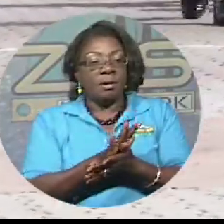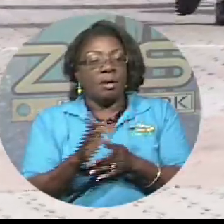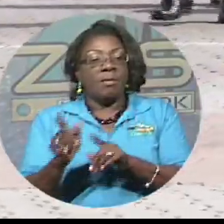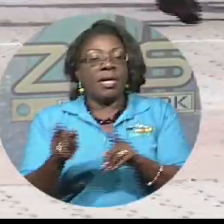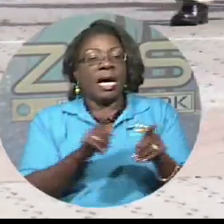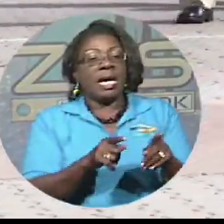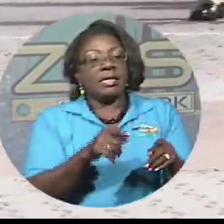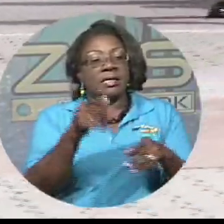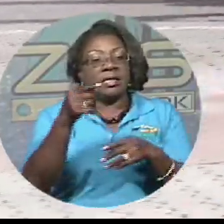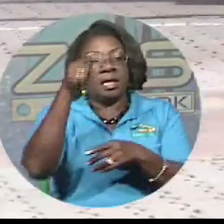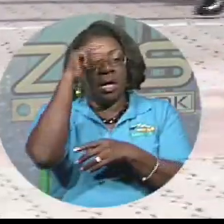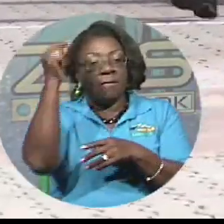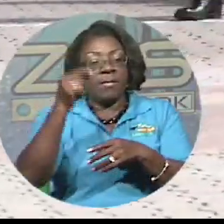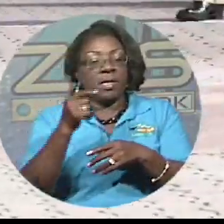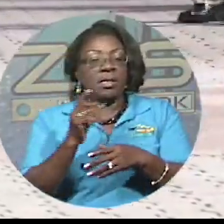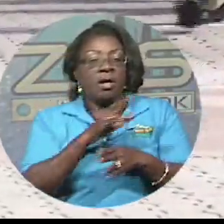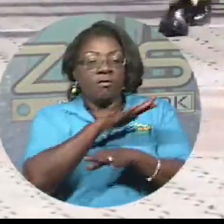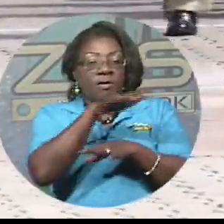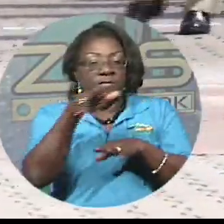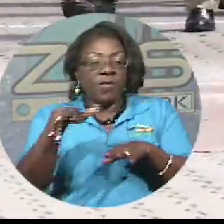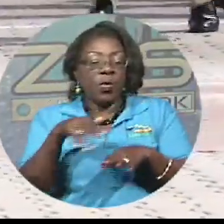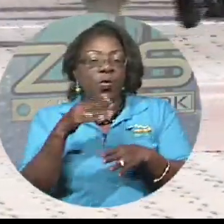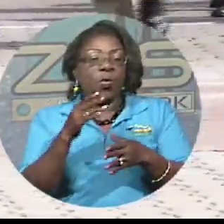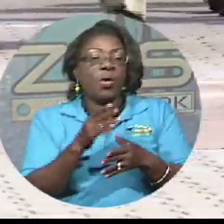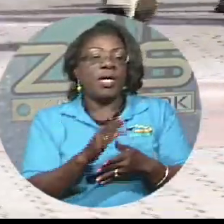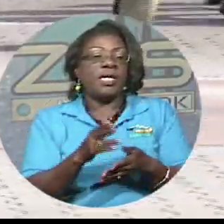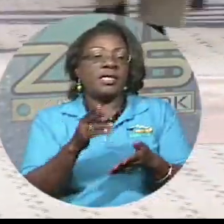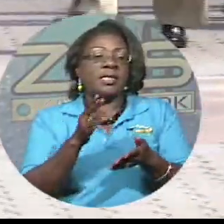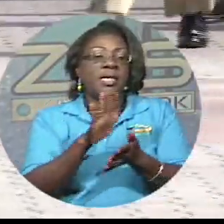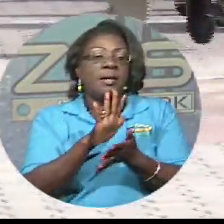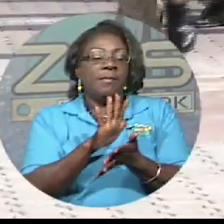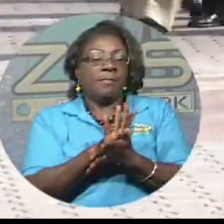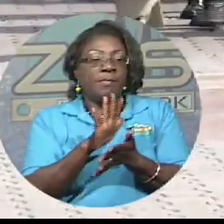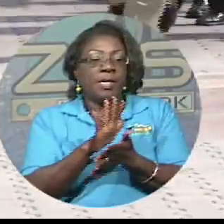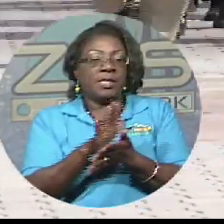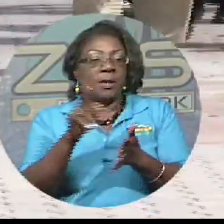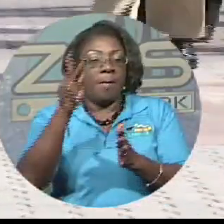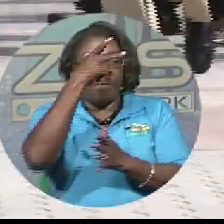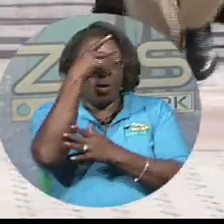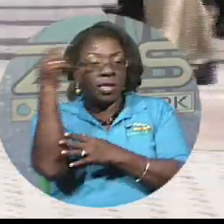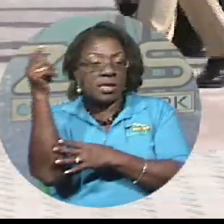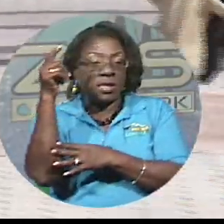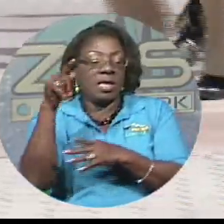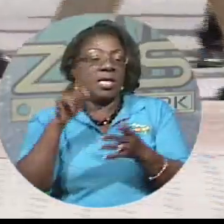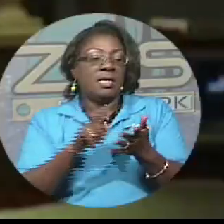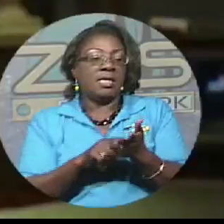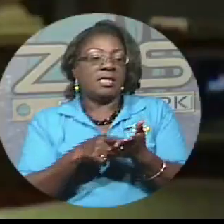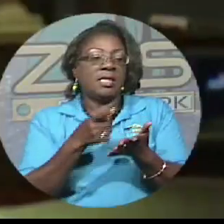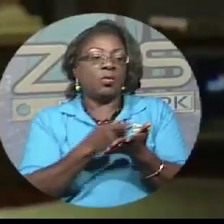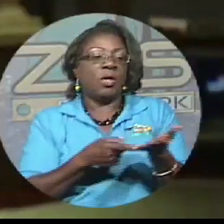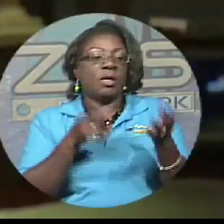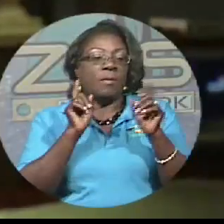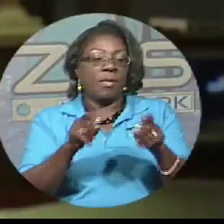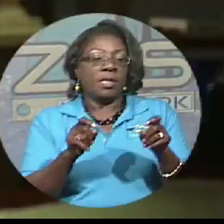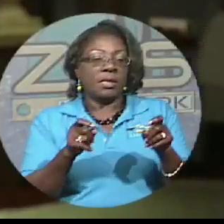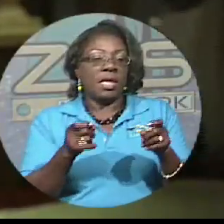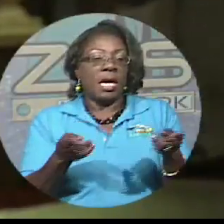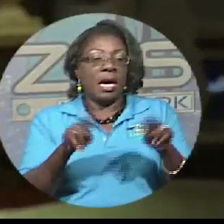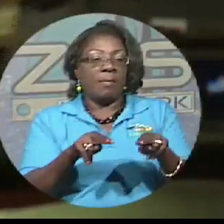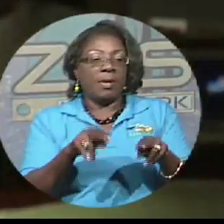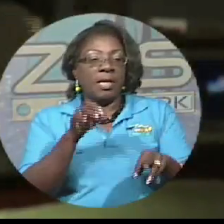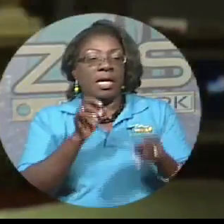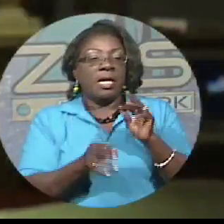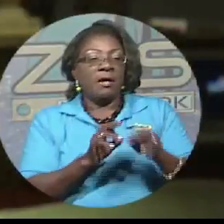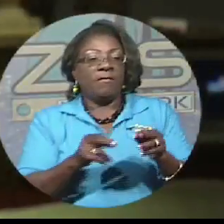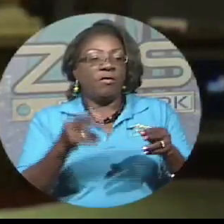its policy that affects a large number of people born here of Haitian parentage, he says this is what must happen. If your parents are Haitian, you go to the